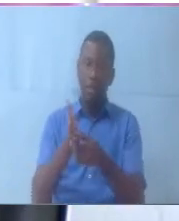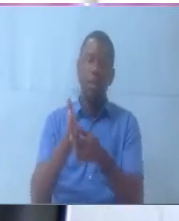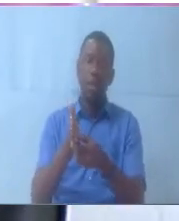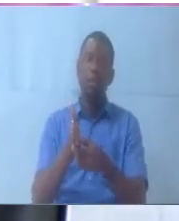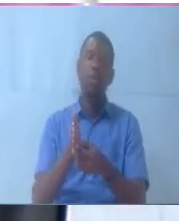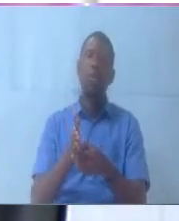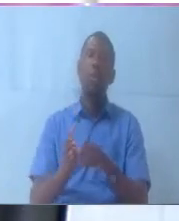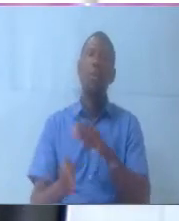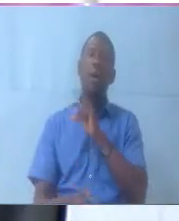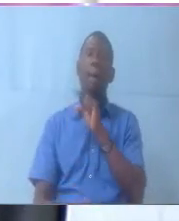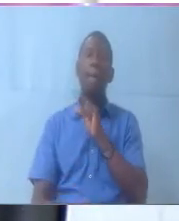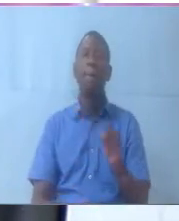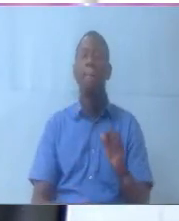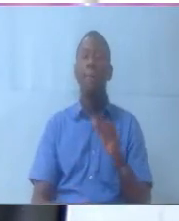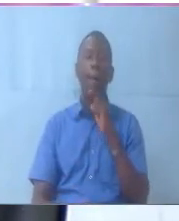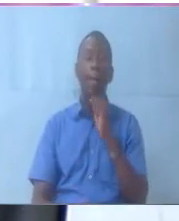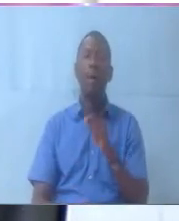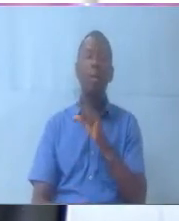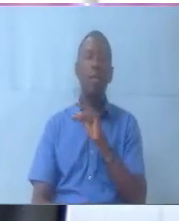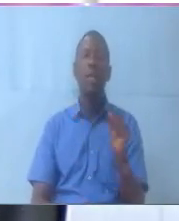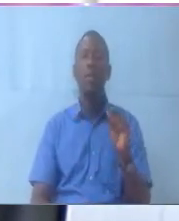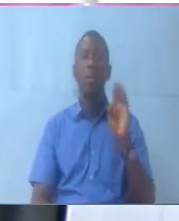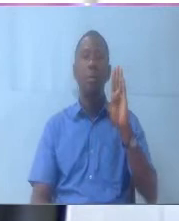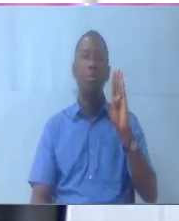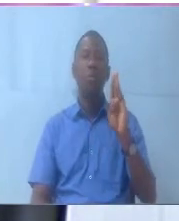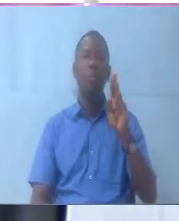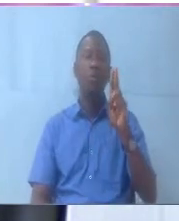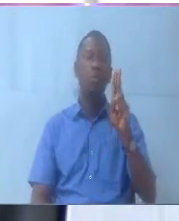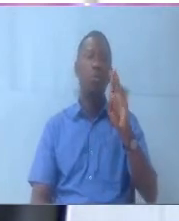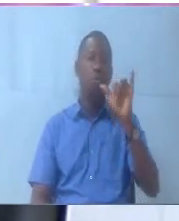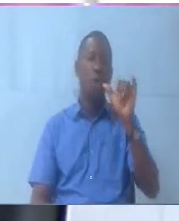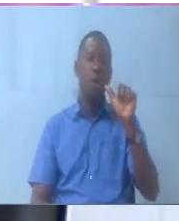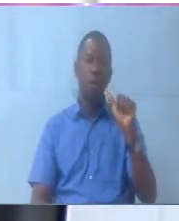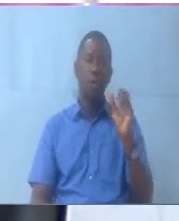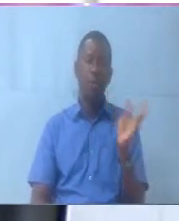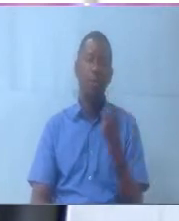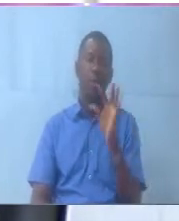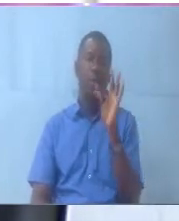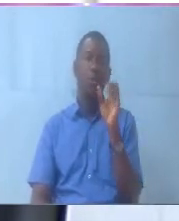But when that was happening, I was not in the Gambia.